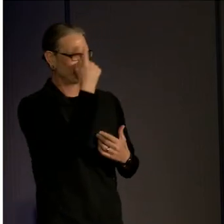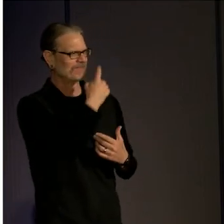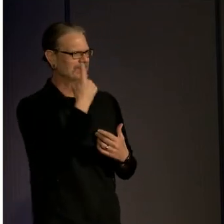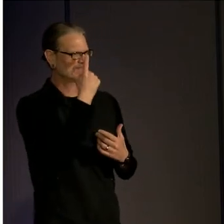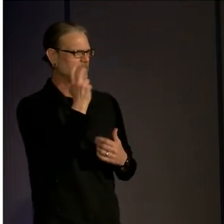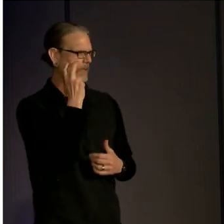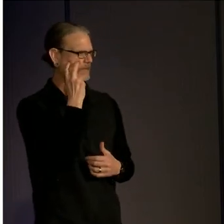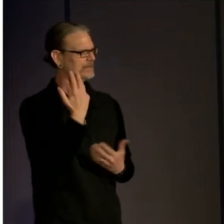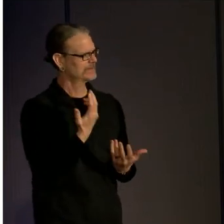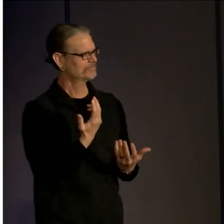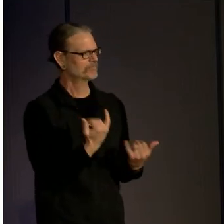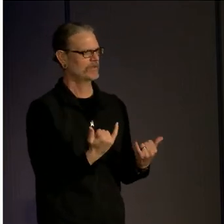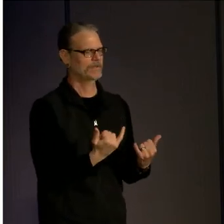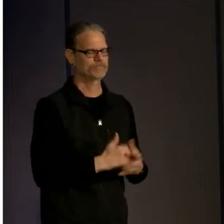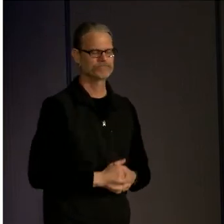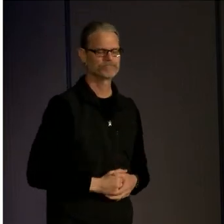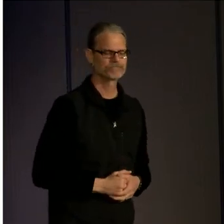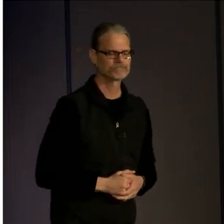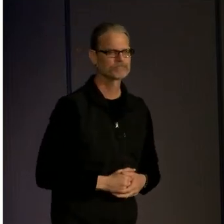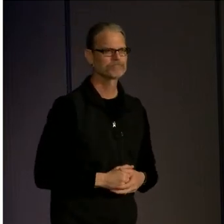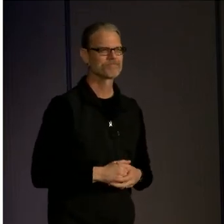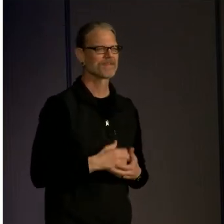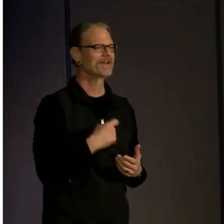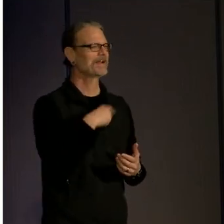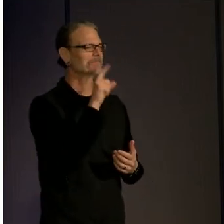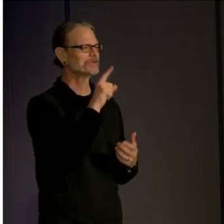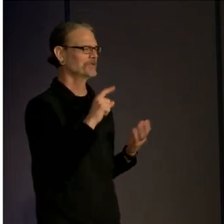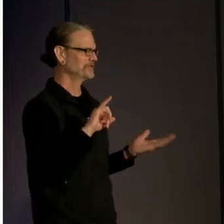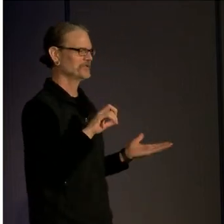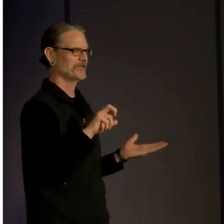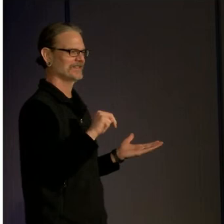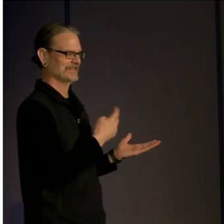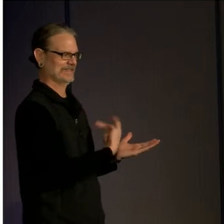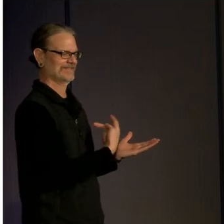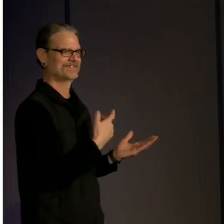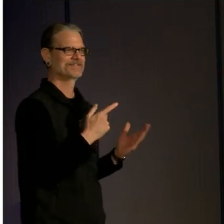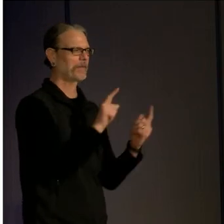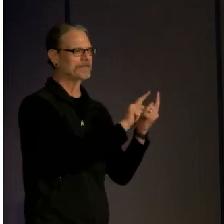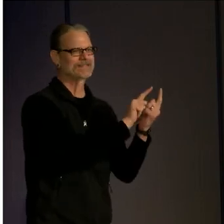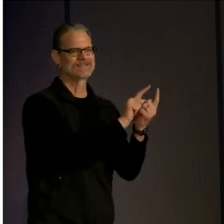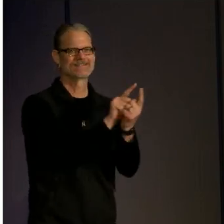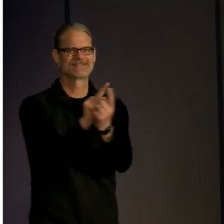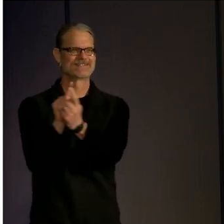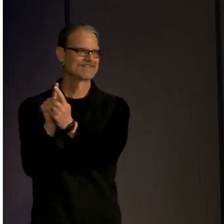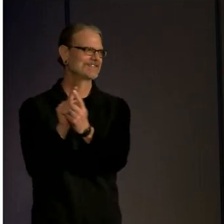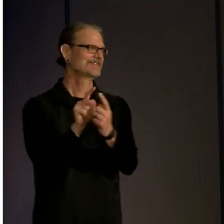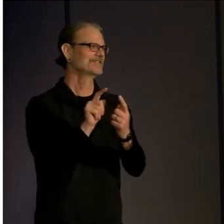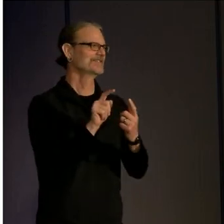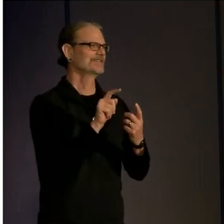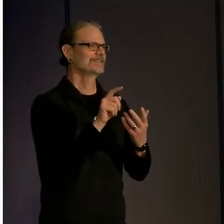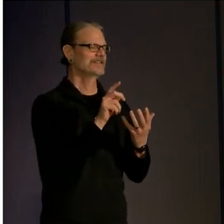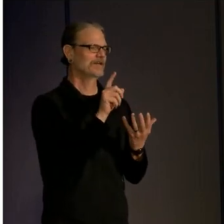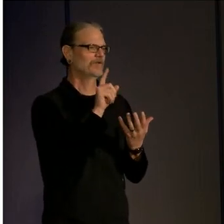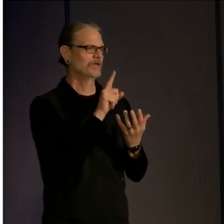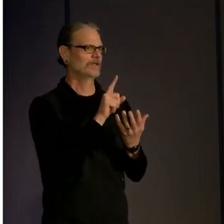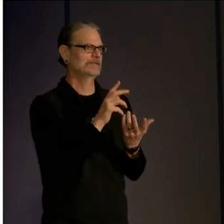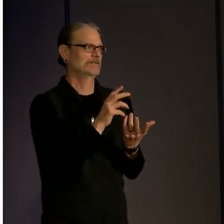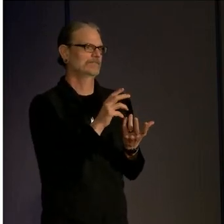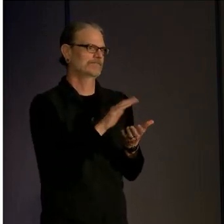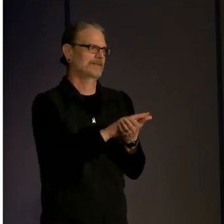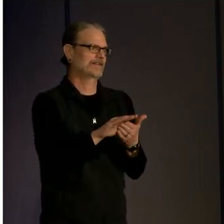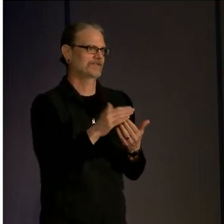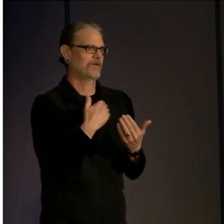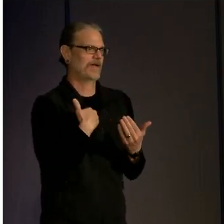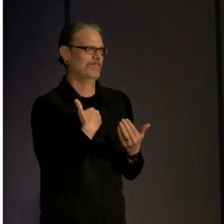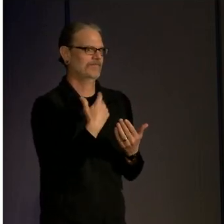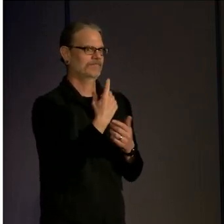blindness. And I'm sure with Jennison, we're meeting so many people this week that it does help to have a reminder. Yeah, and